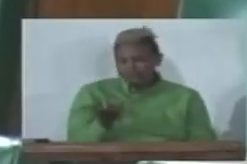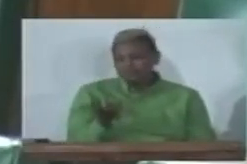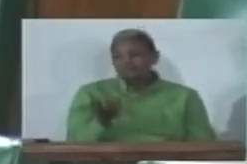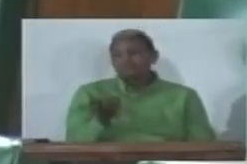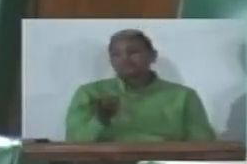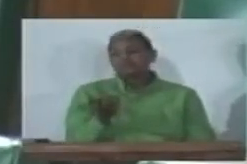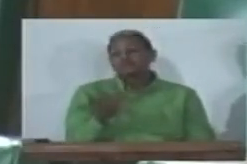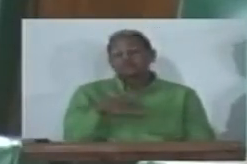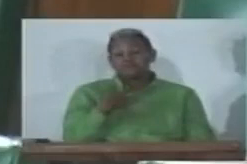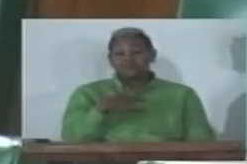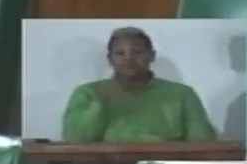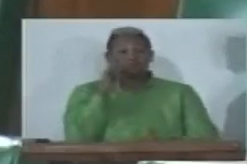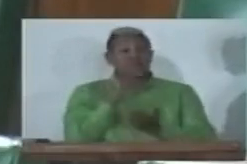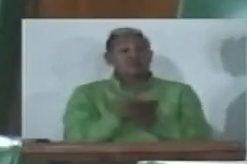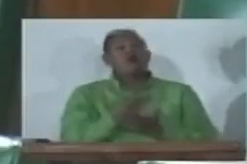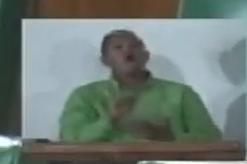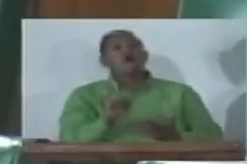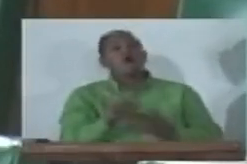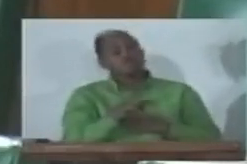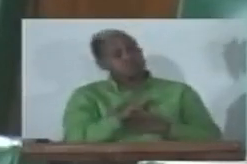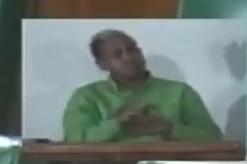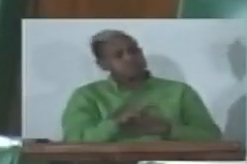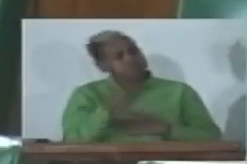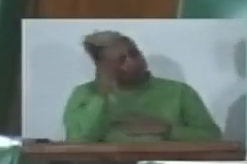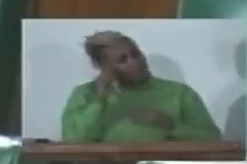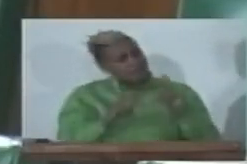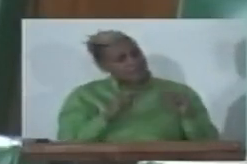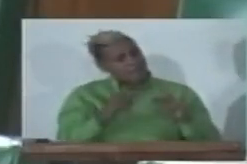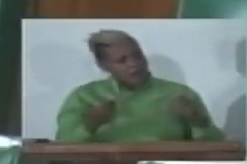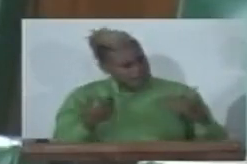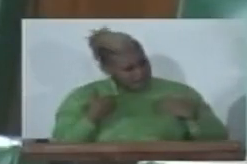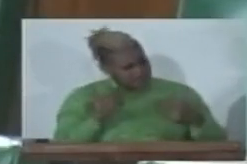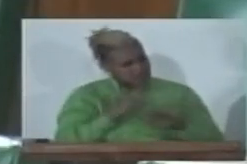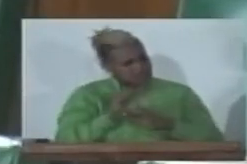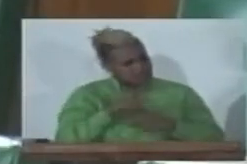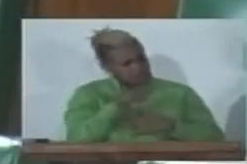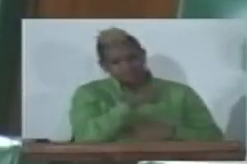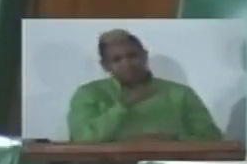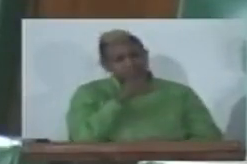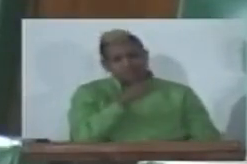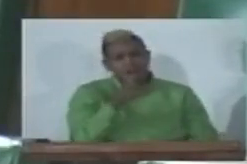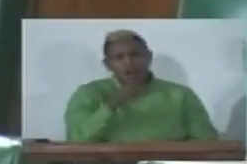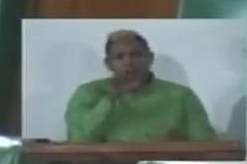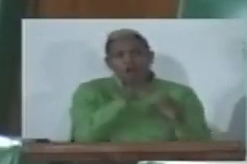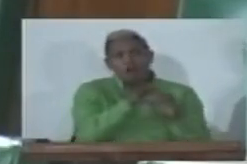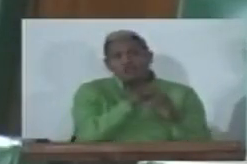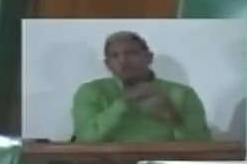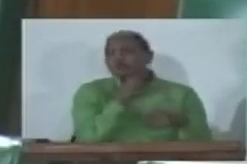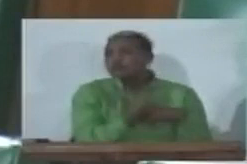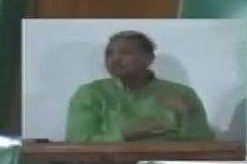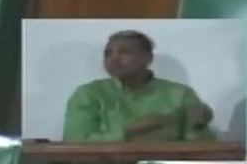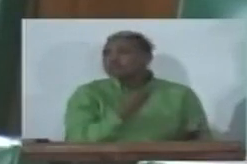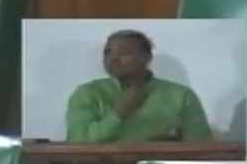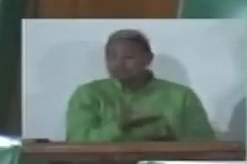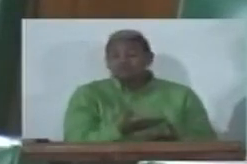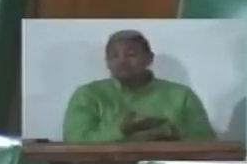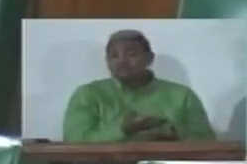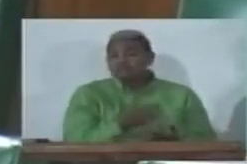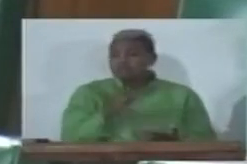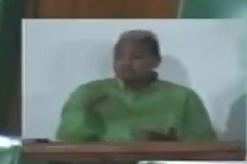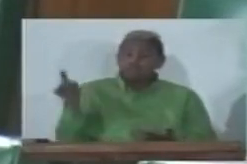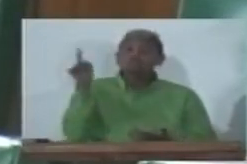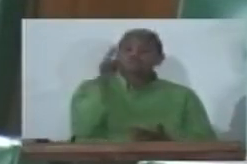be of the view that because persons are living with disabilities, they are not contributing effectively to